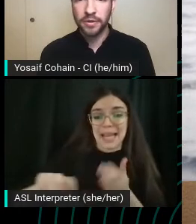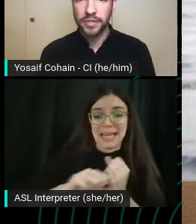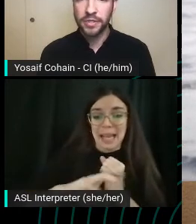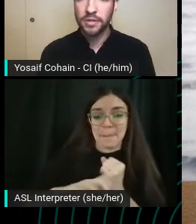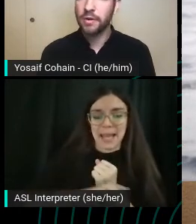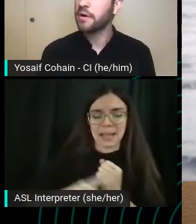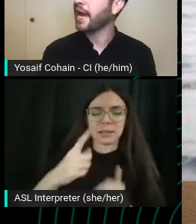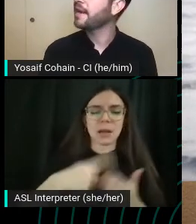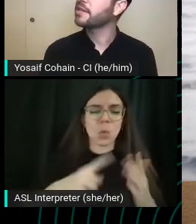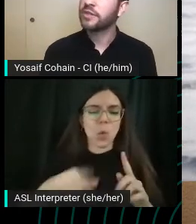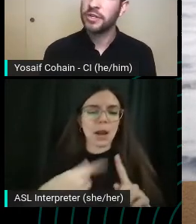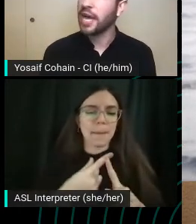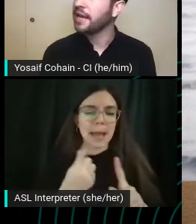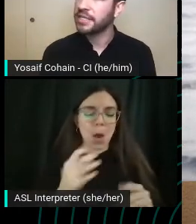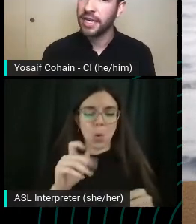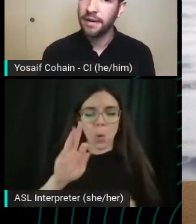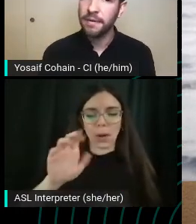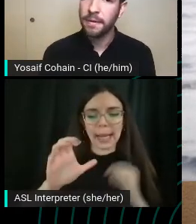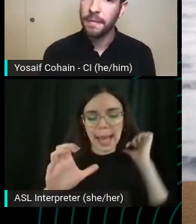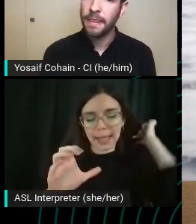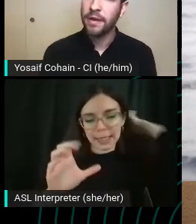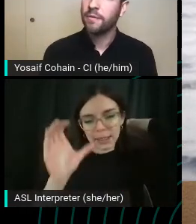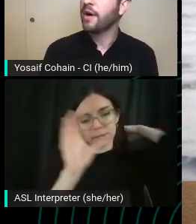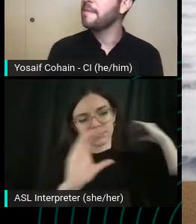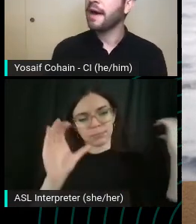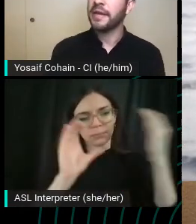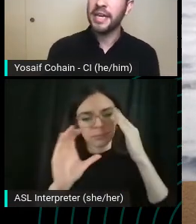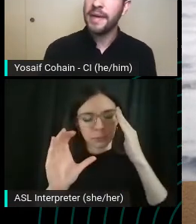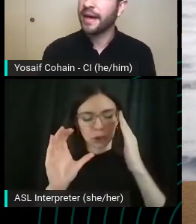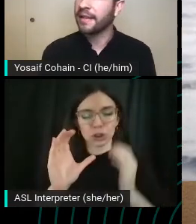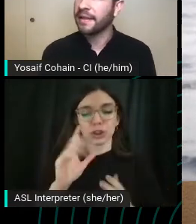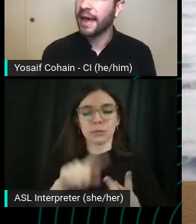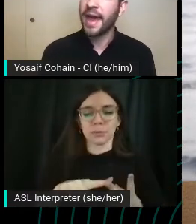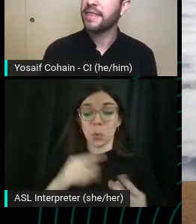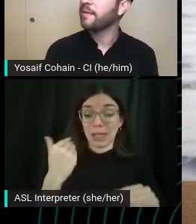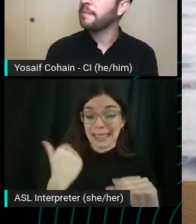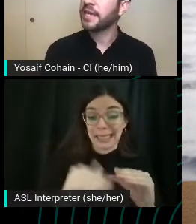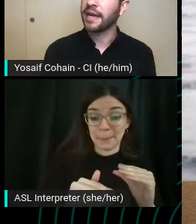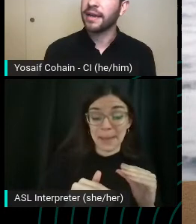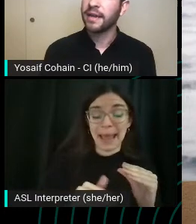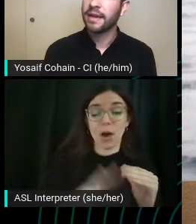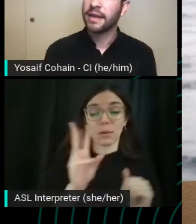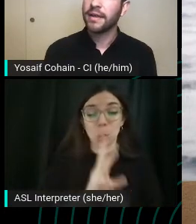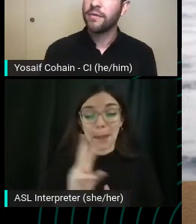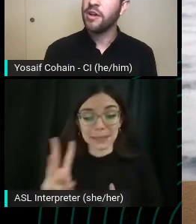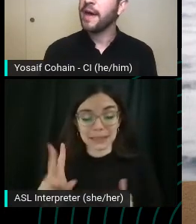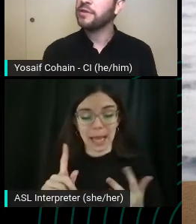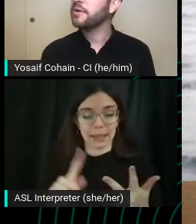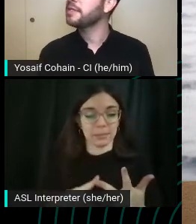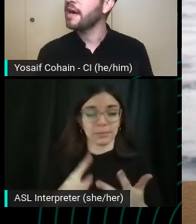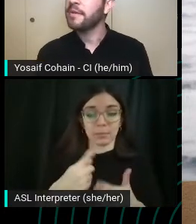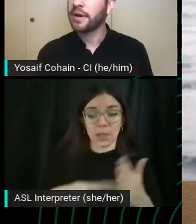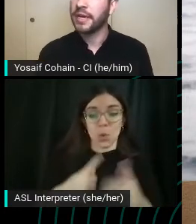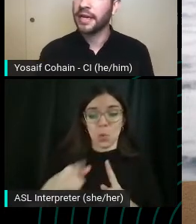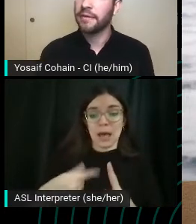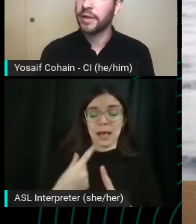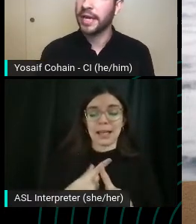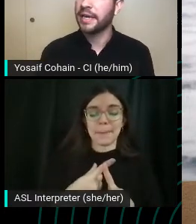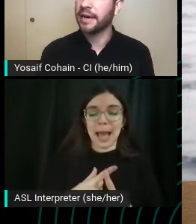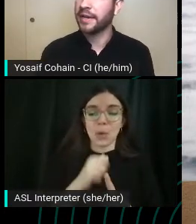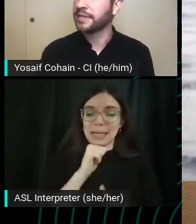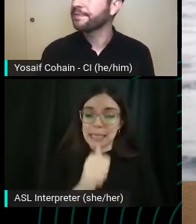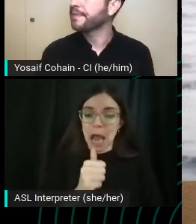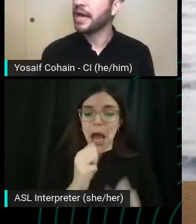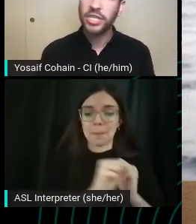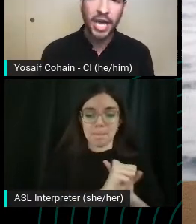social posts, organic search and SEO? What about email and the website? What about towards non-marketing